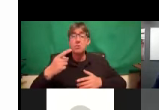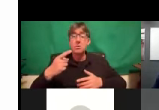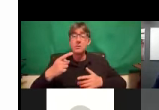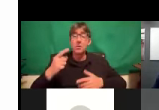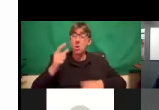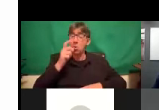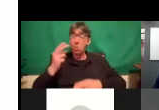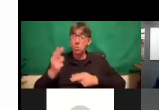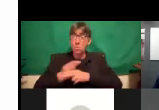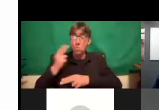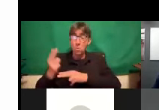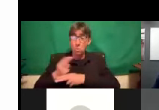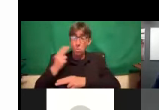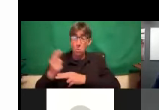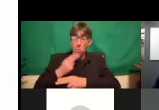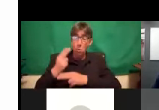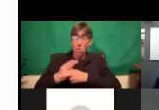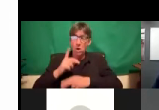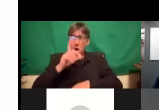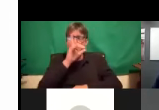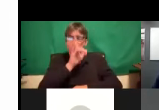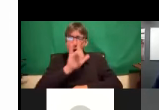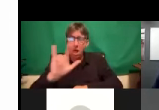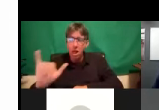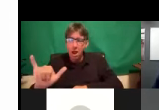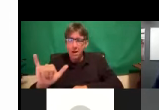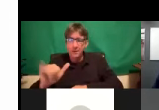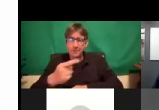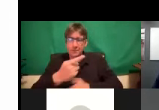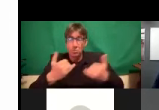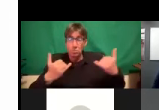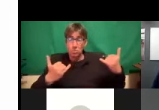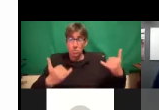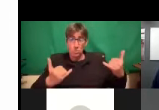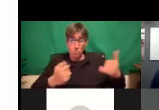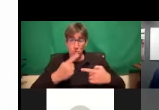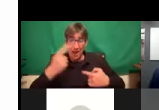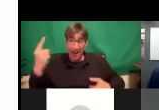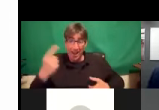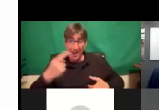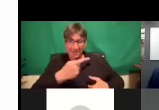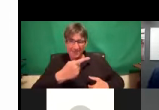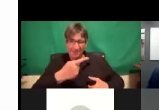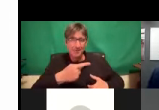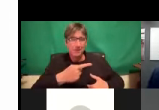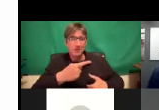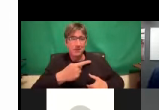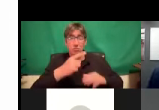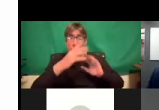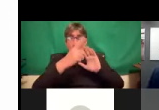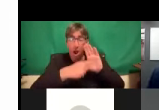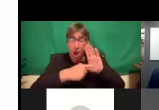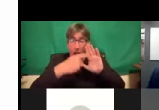today. So this is a chart that indexes our ridership by mode